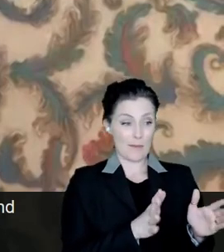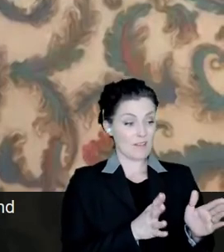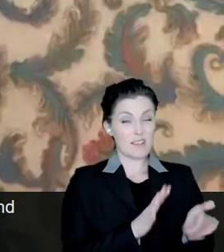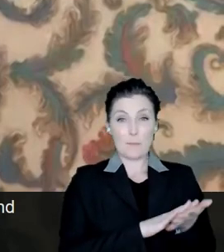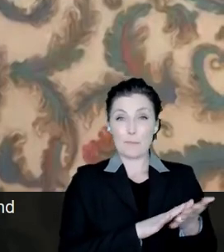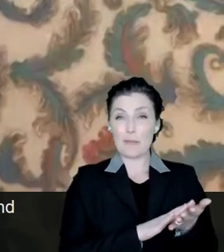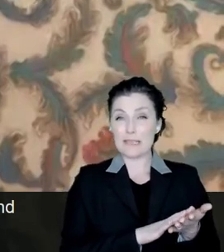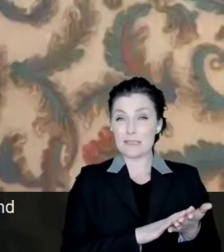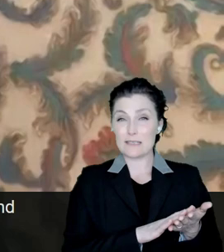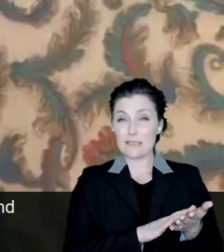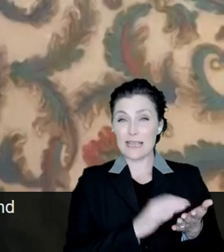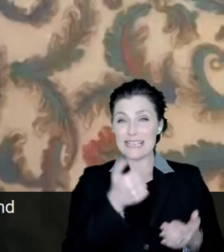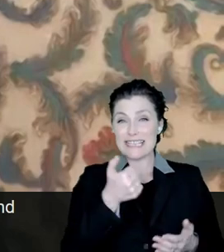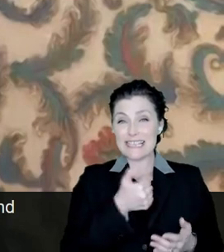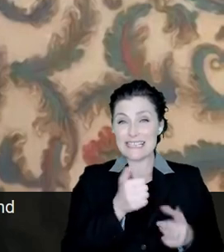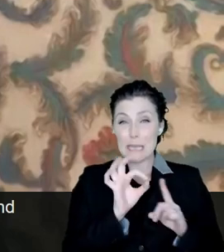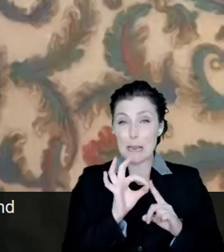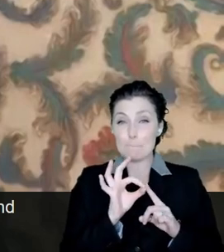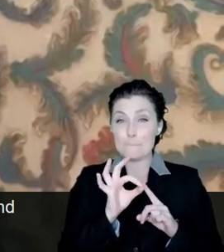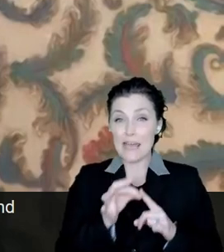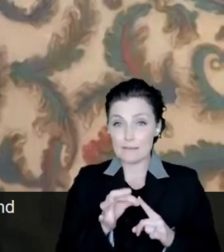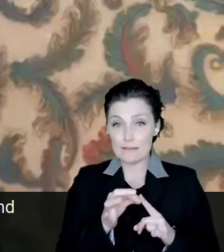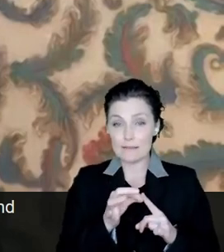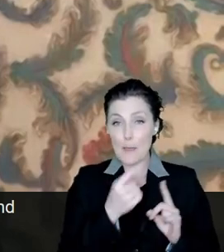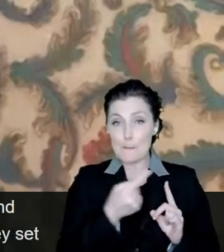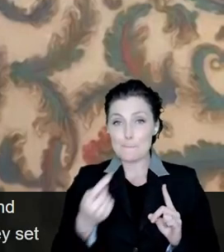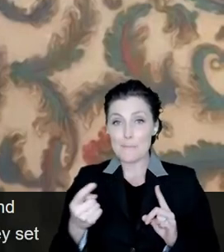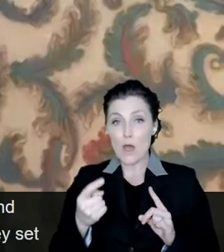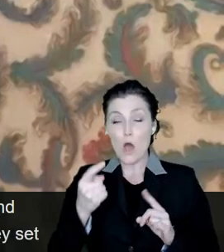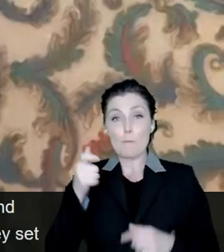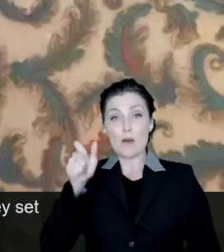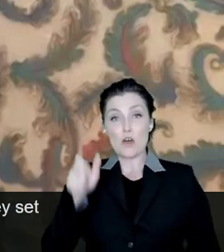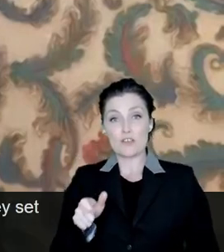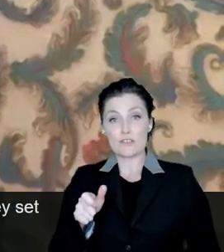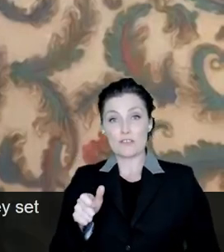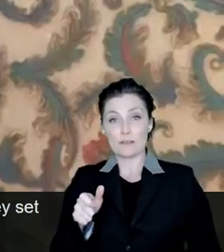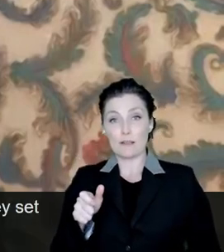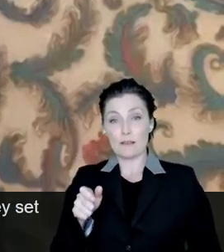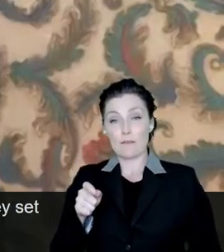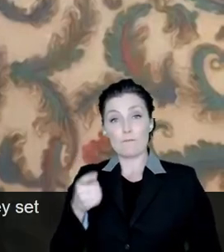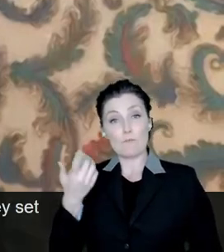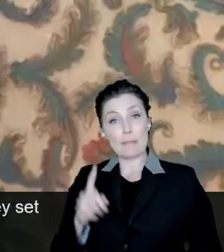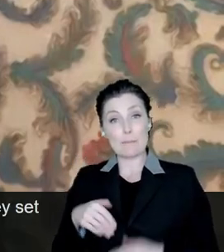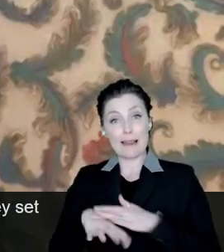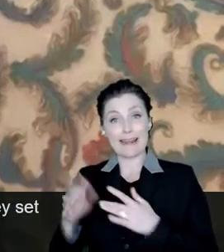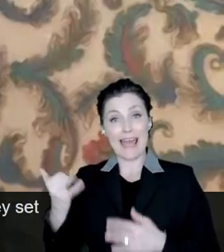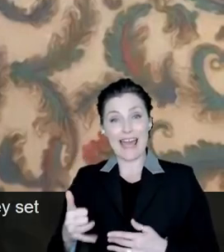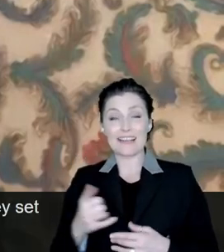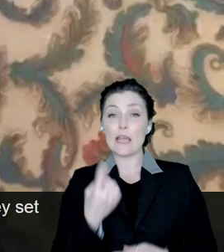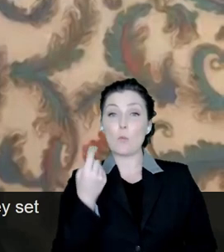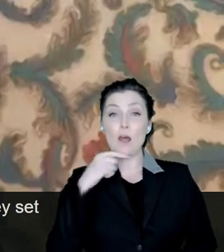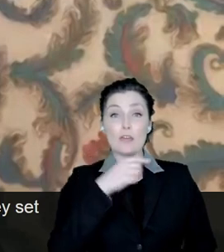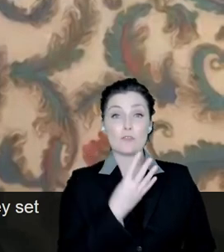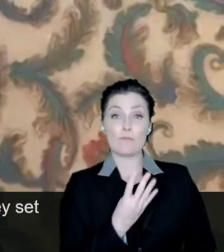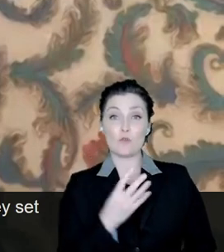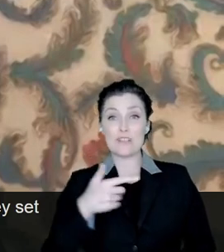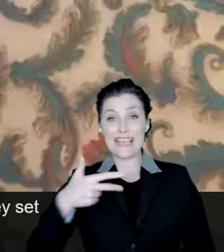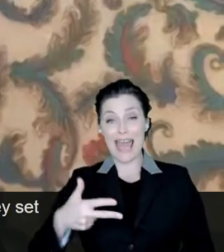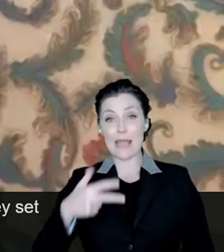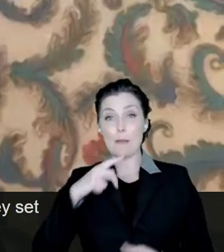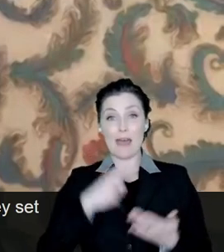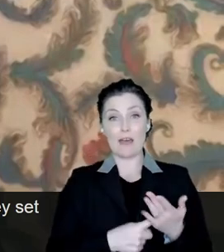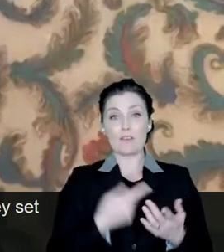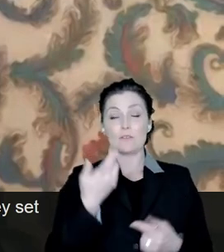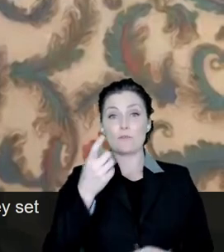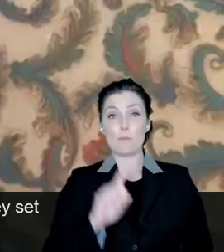16p per head for a person in Hackney and £148 per head